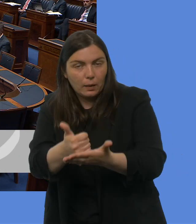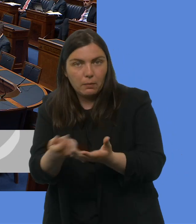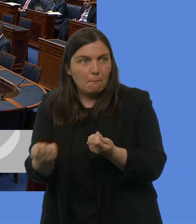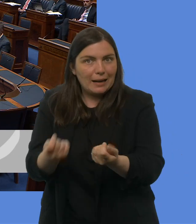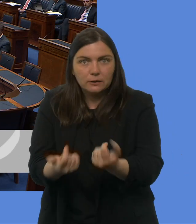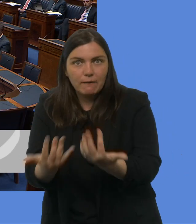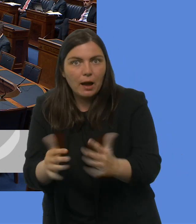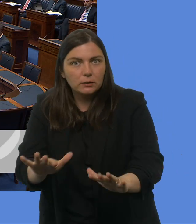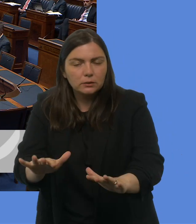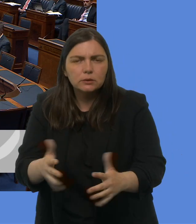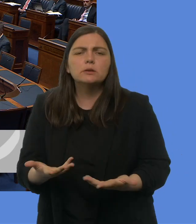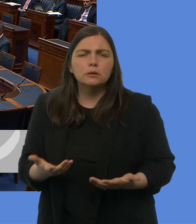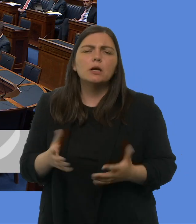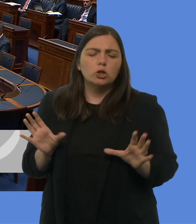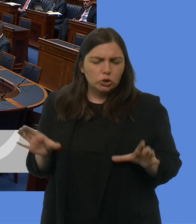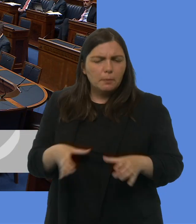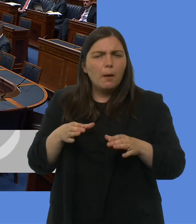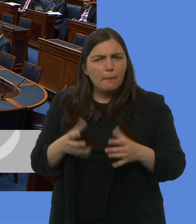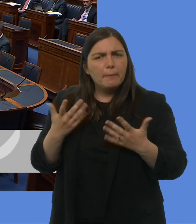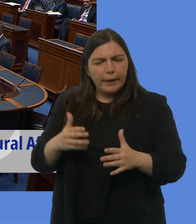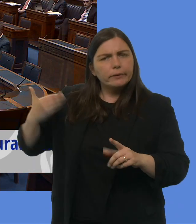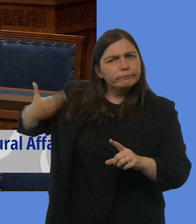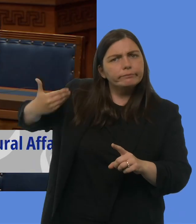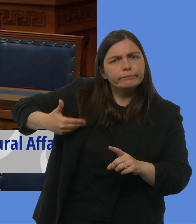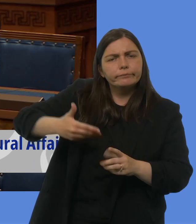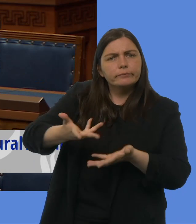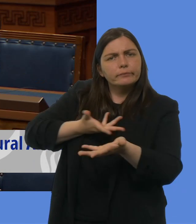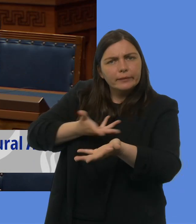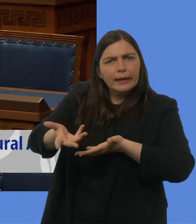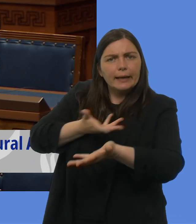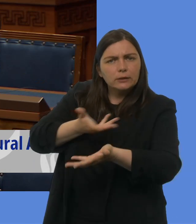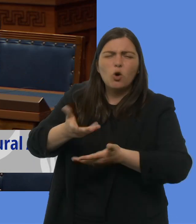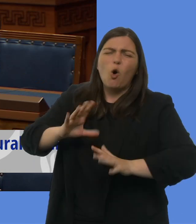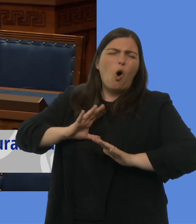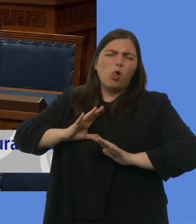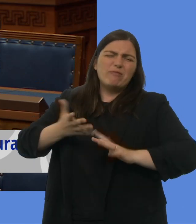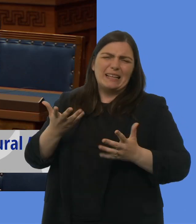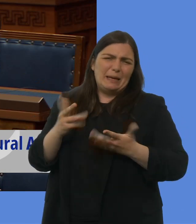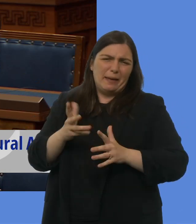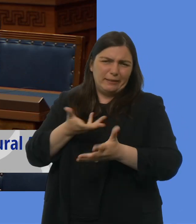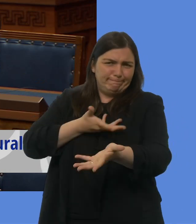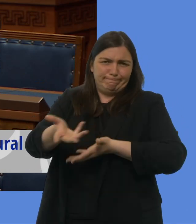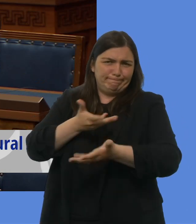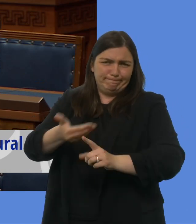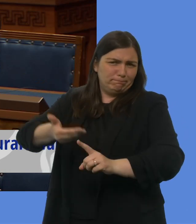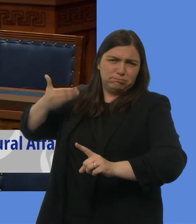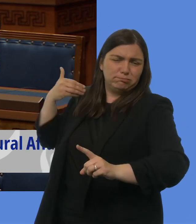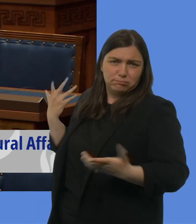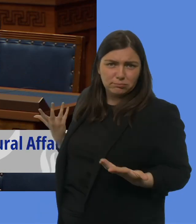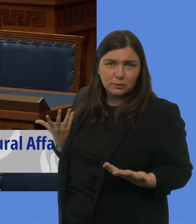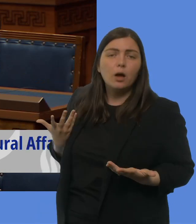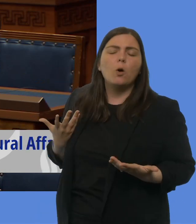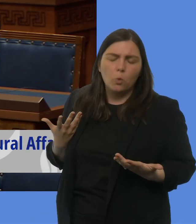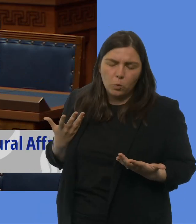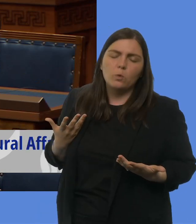The Department has been previously engaged in relation to specific forums around this. We intend to re-establish